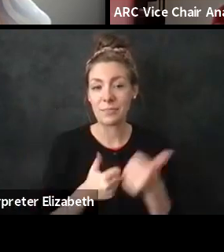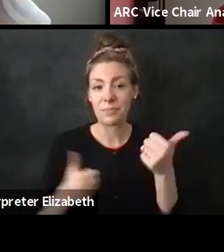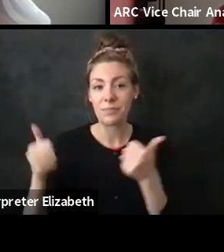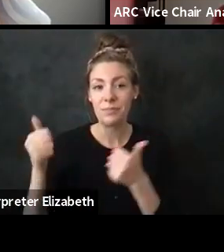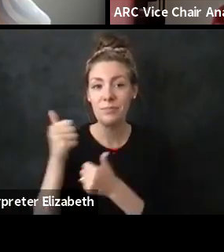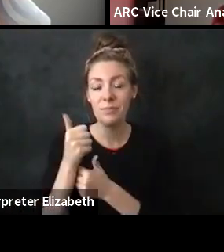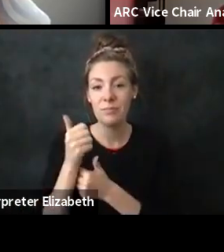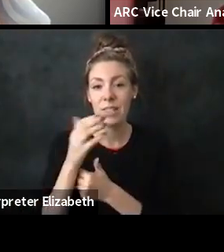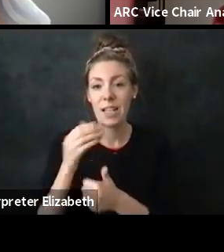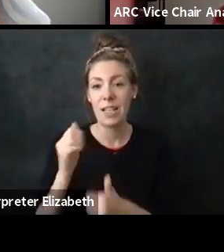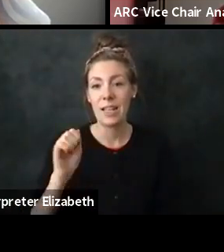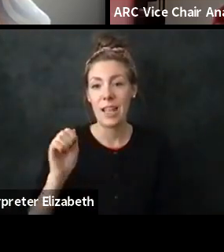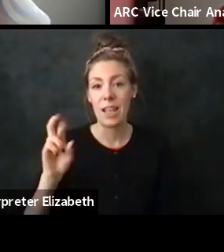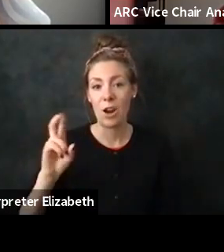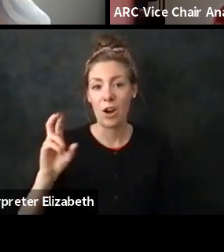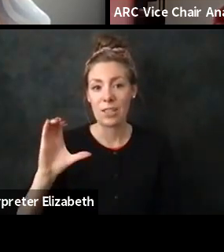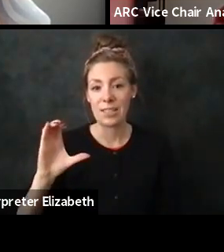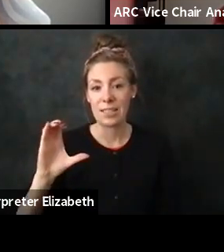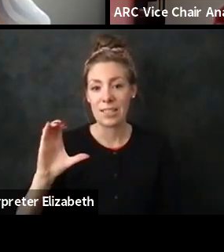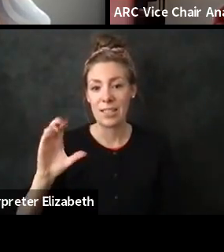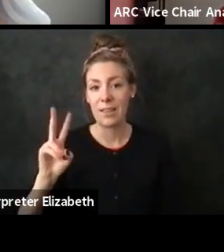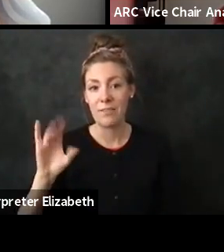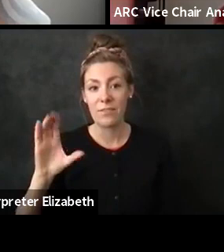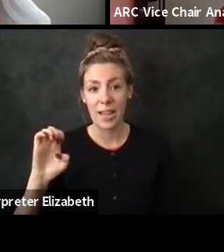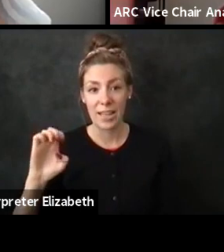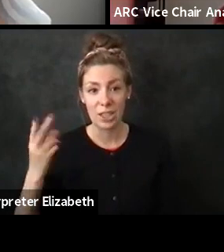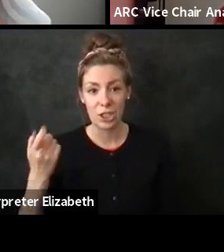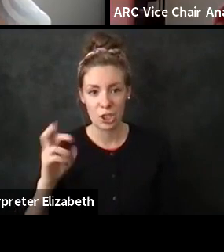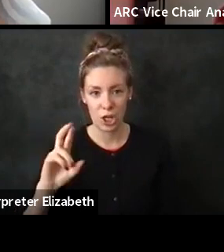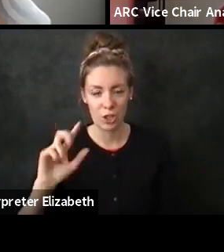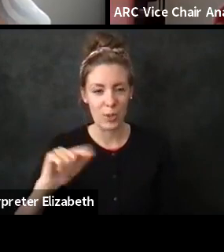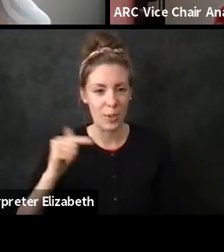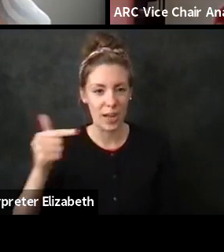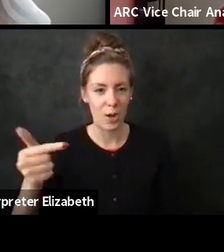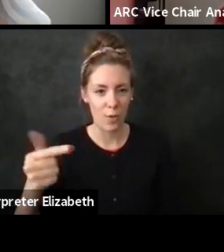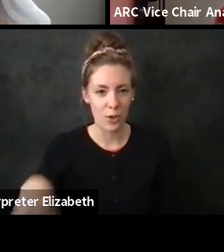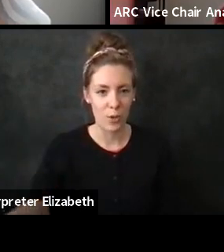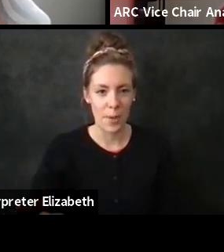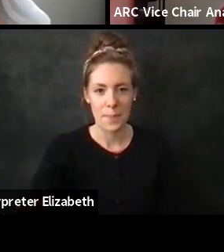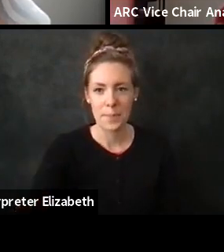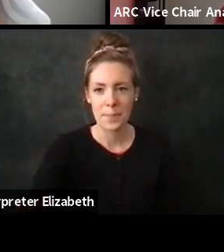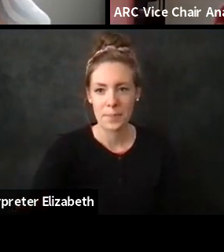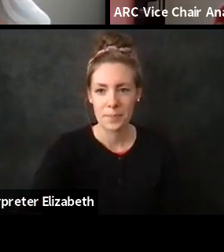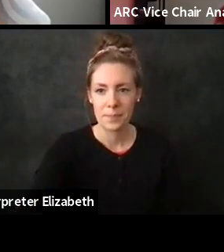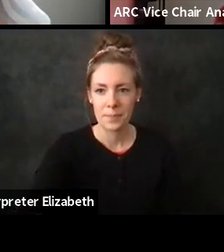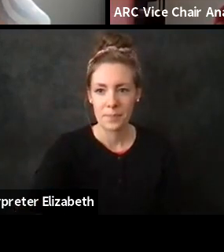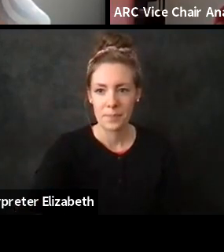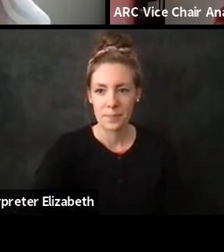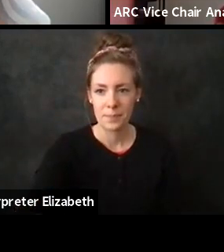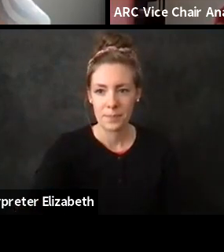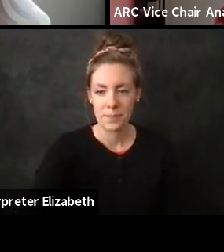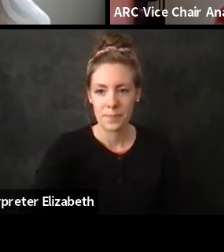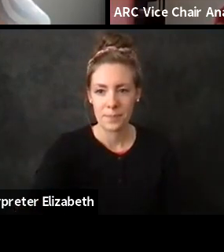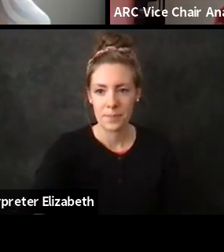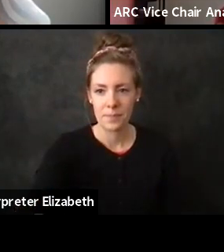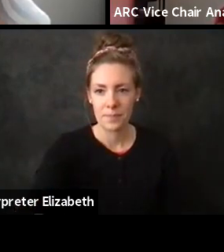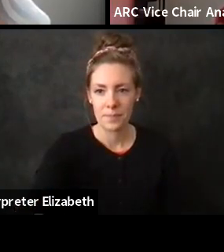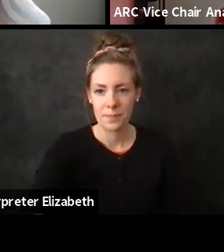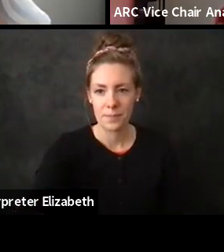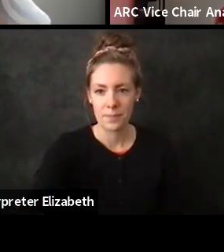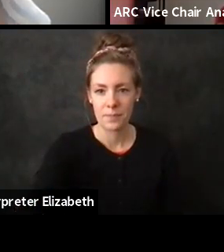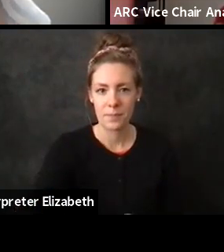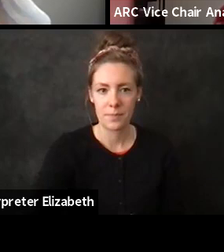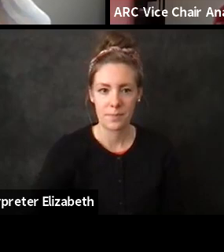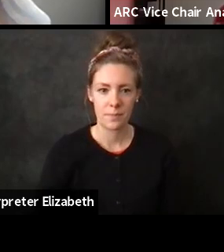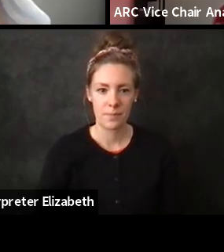as our ARC vice chair, Ana Horta. And so I'll hand it over to our chair, Sheffield, and then he can pass it along to vice chair